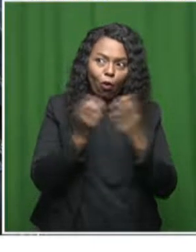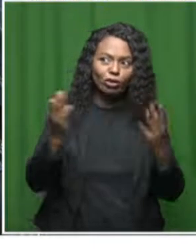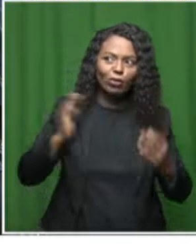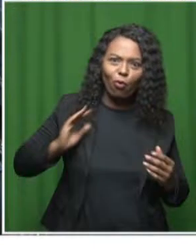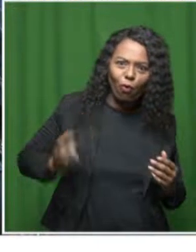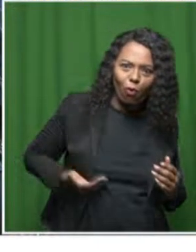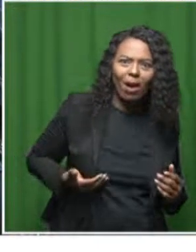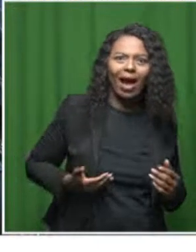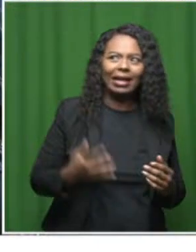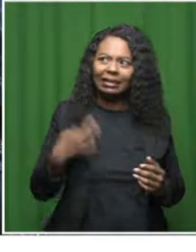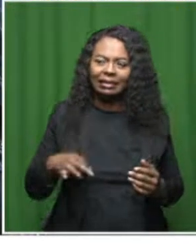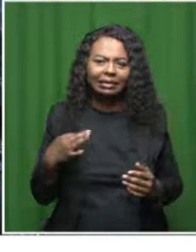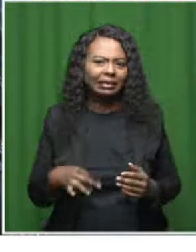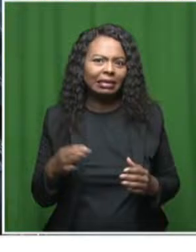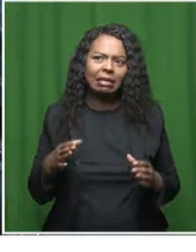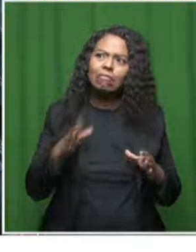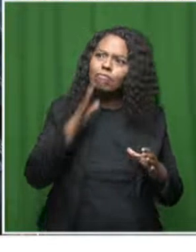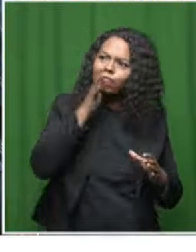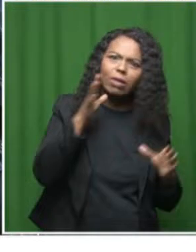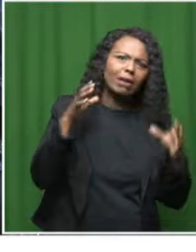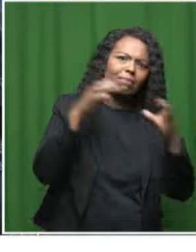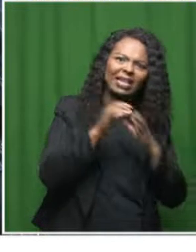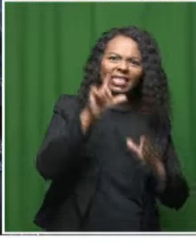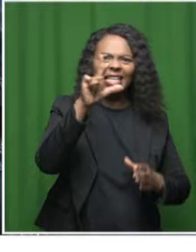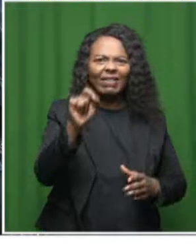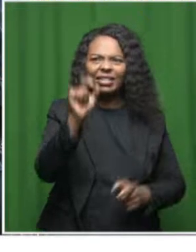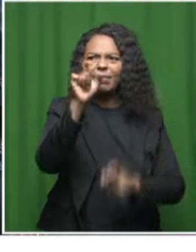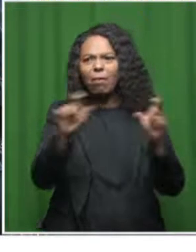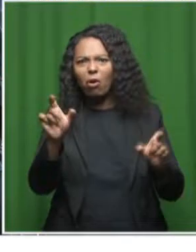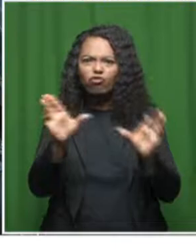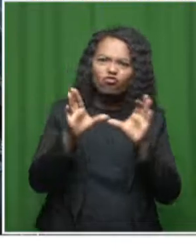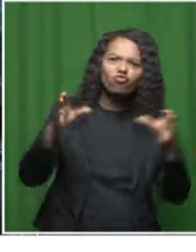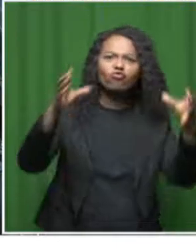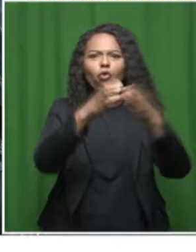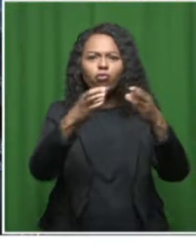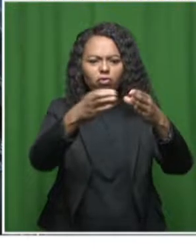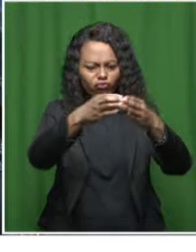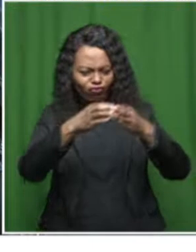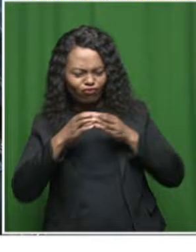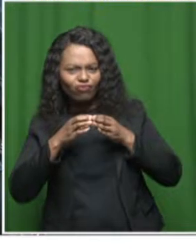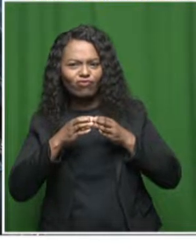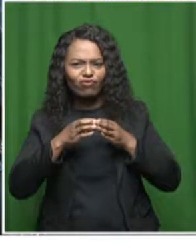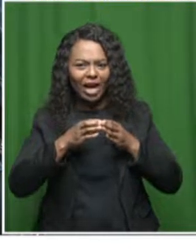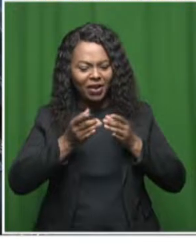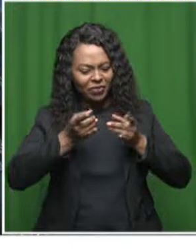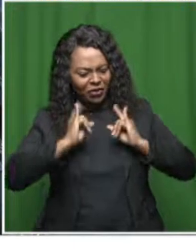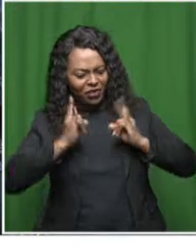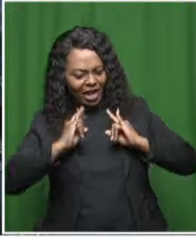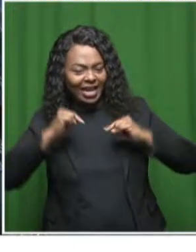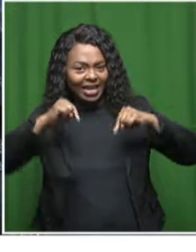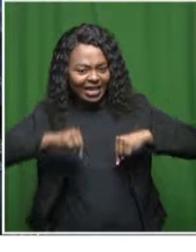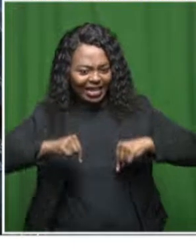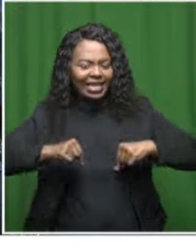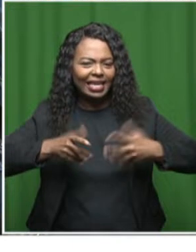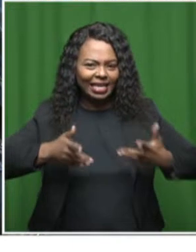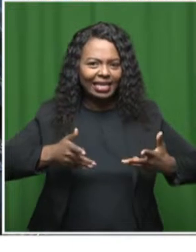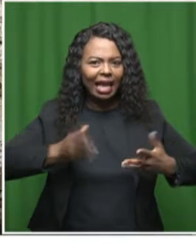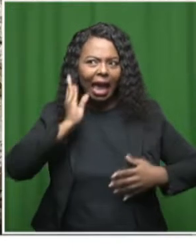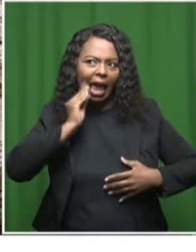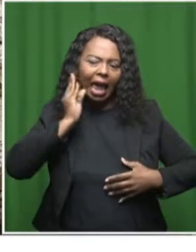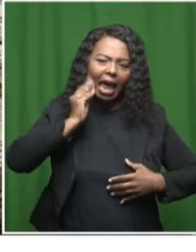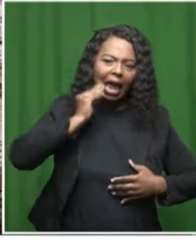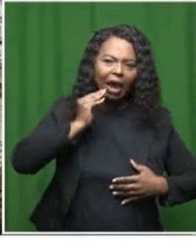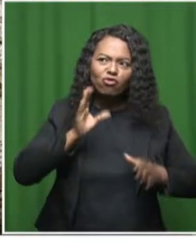We're getting with our pop-up camps, about 70% of the people who come out on these sort of wild camping experiences who do are,